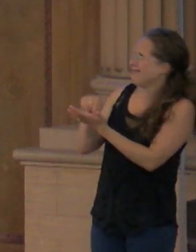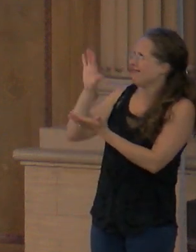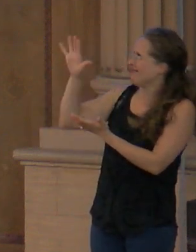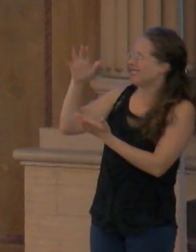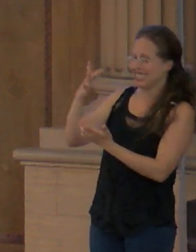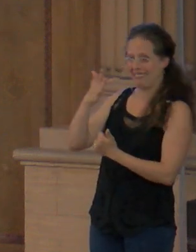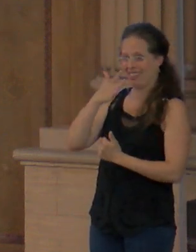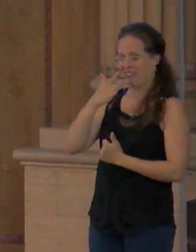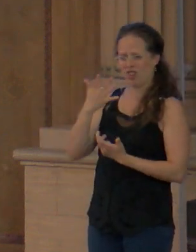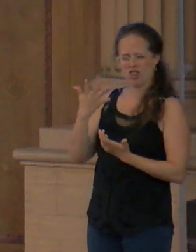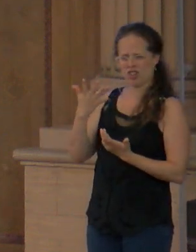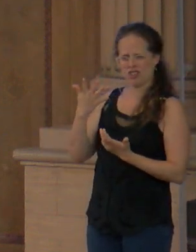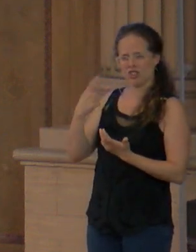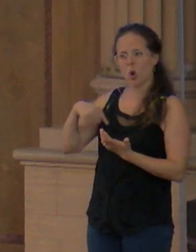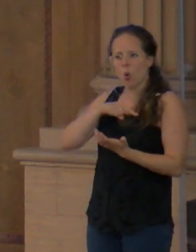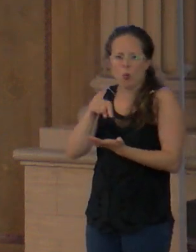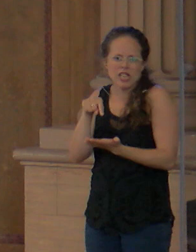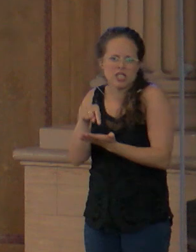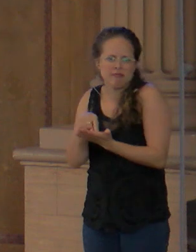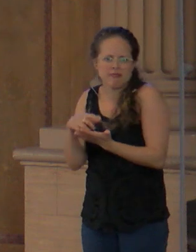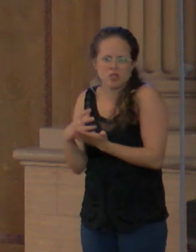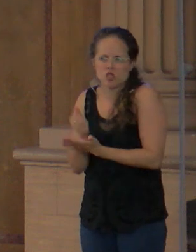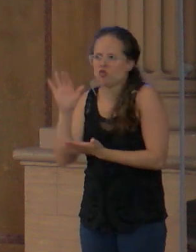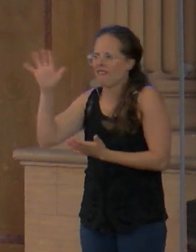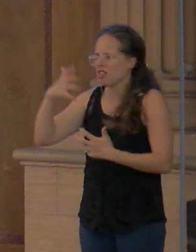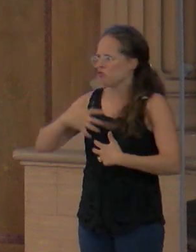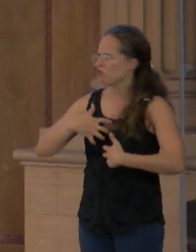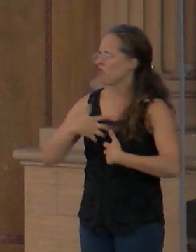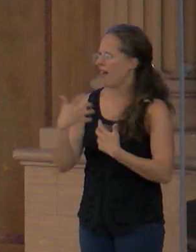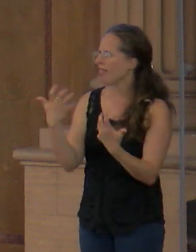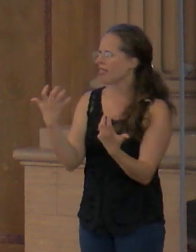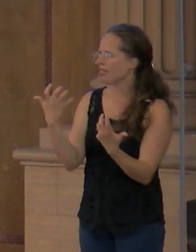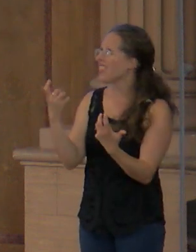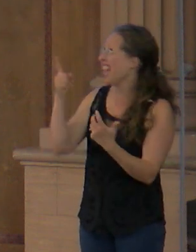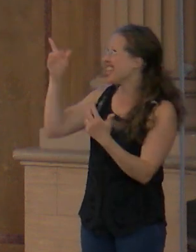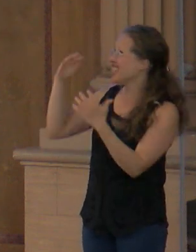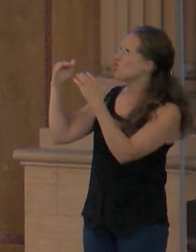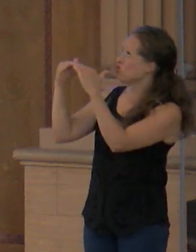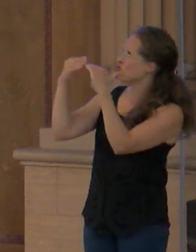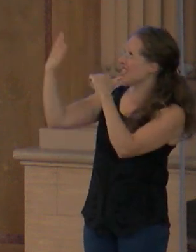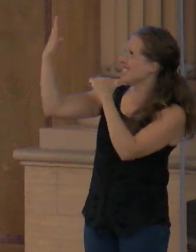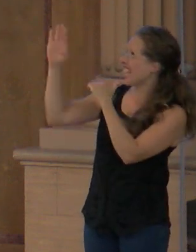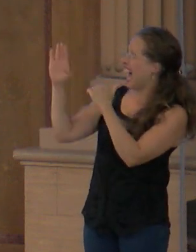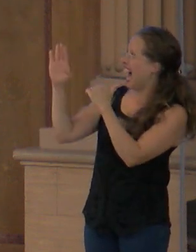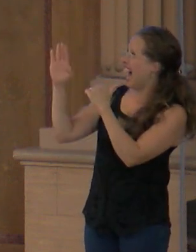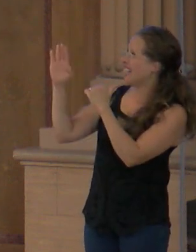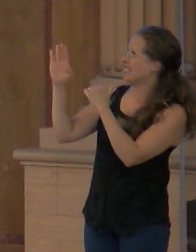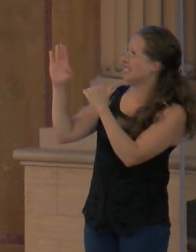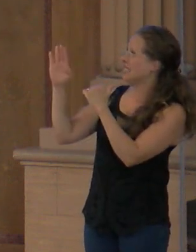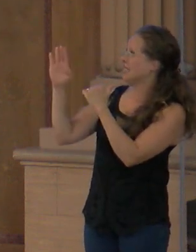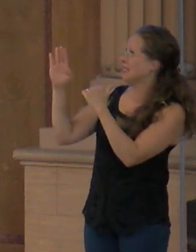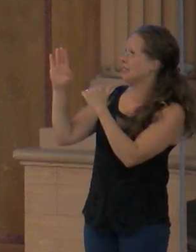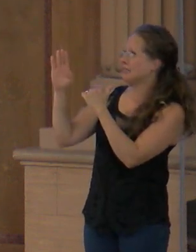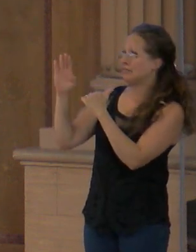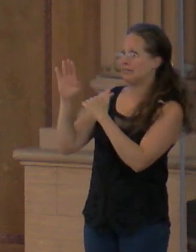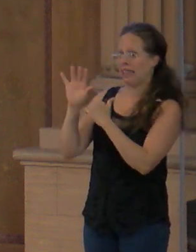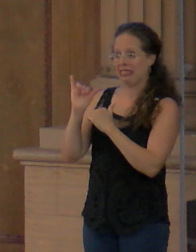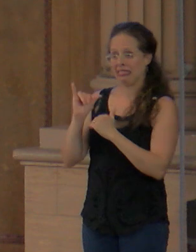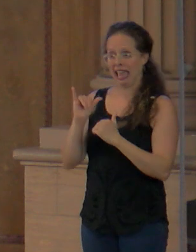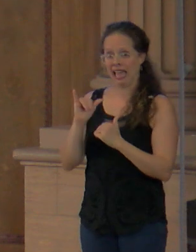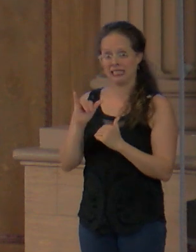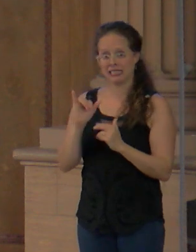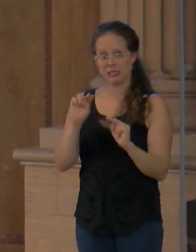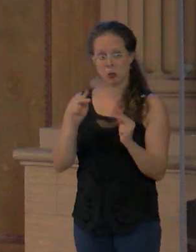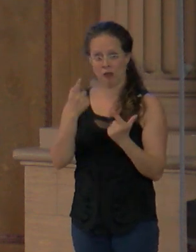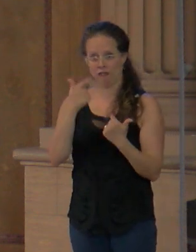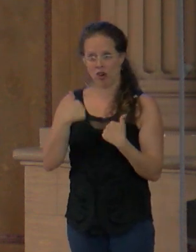wrath. And honestly, that fact that God is a just God doesn't provide that much comfort when we look at ourselves honestly. The fact that